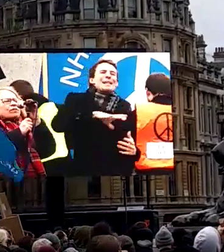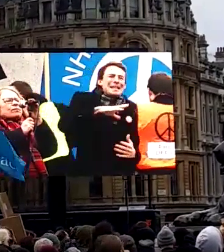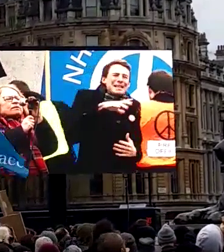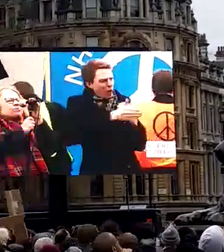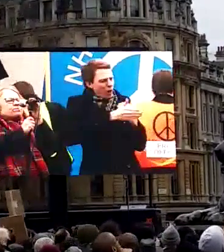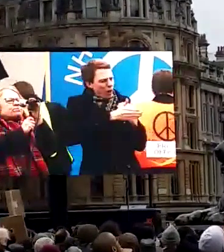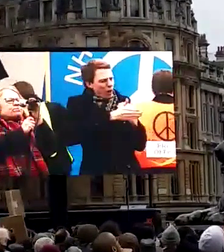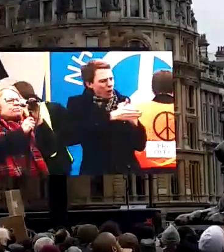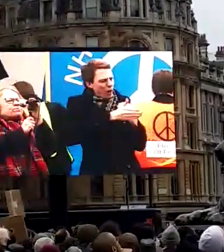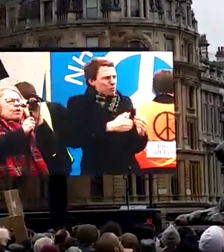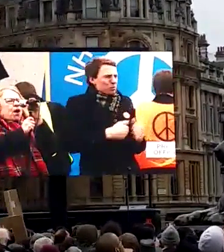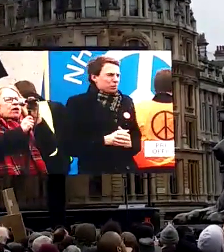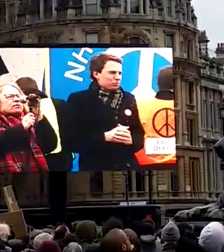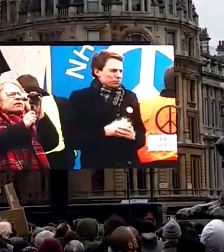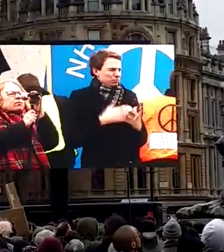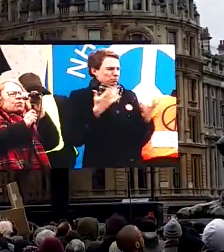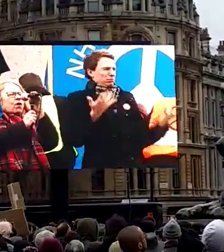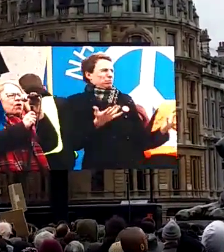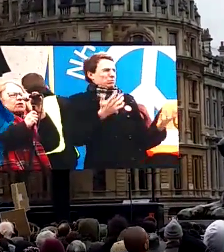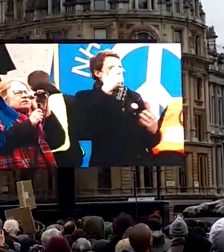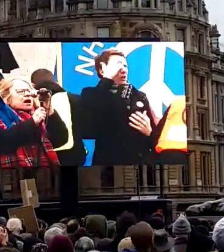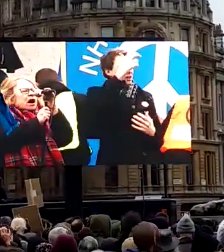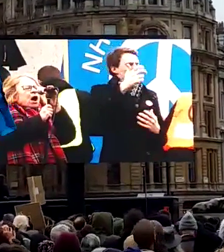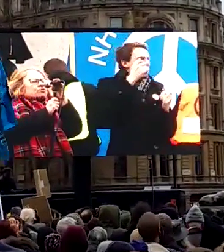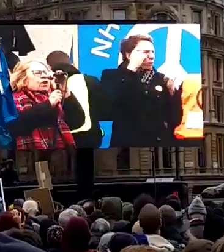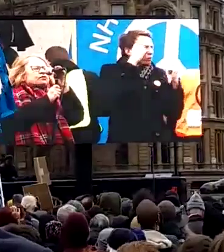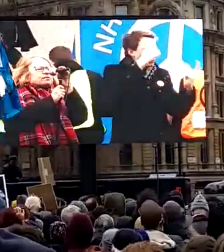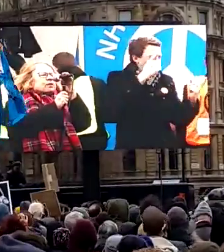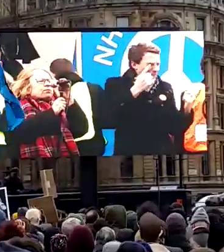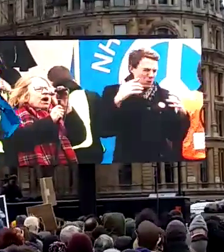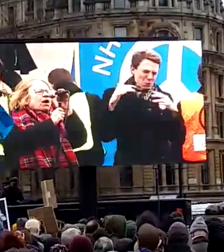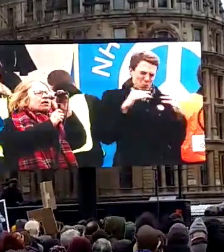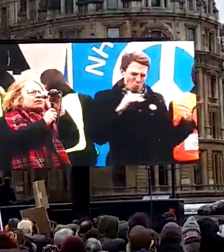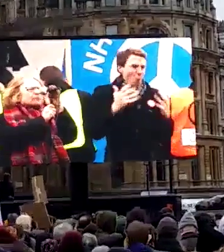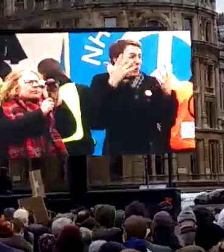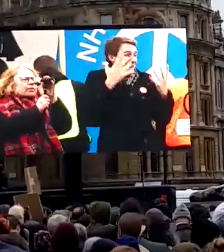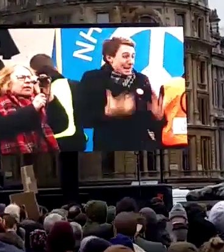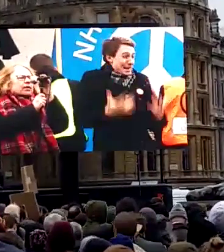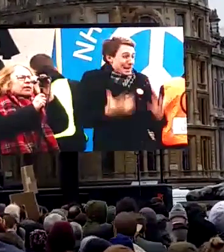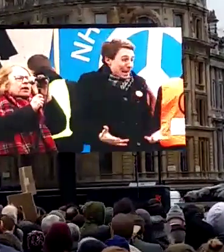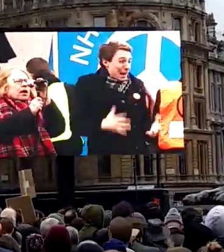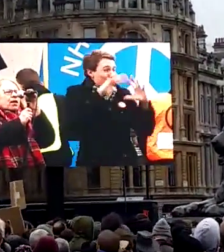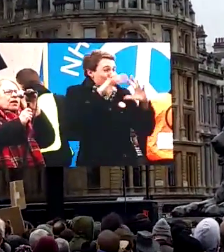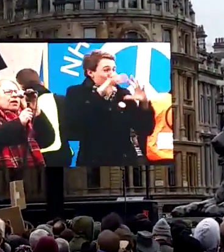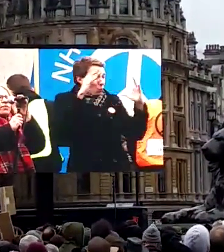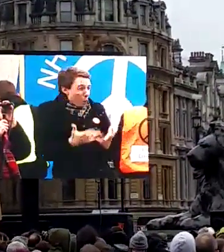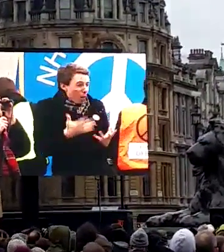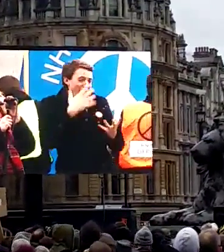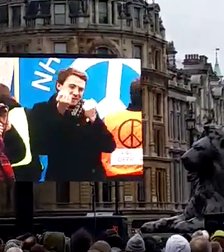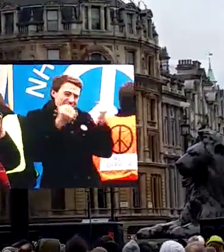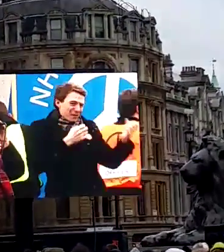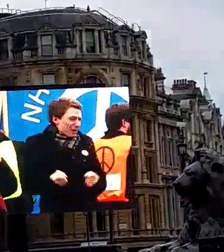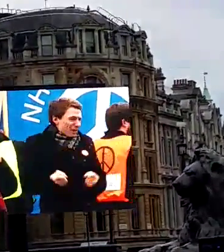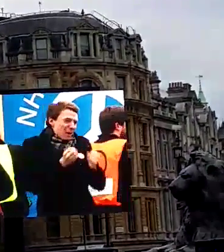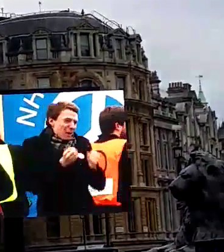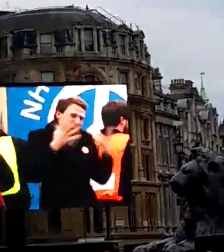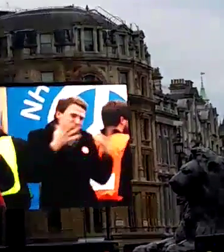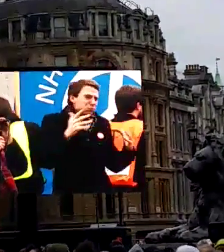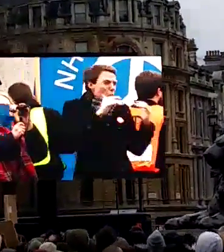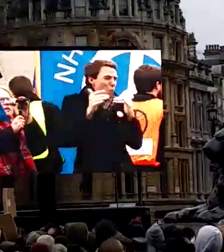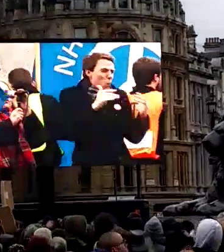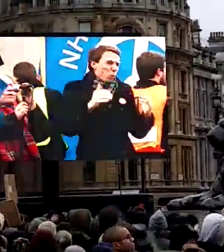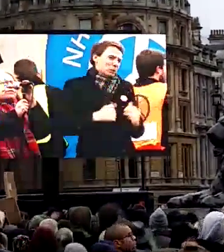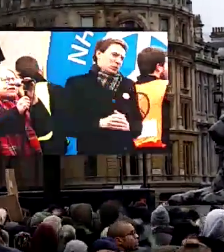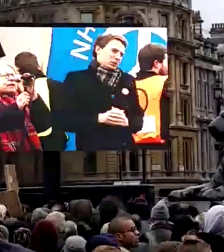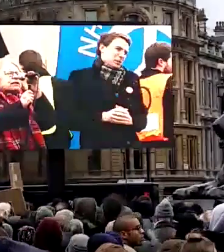Our government is embroiled in wars across the world. That the war on terror,